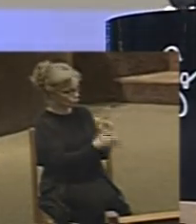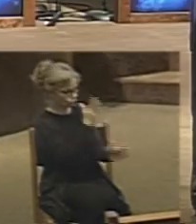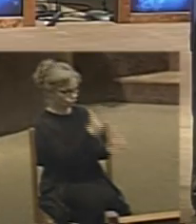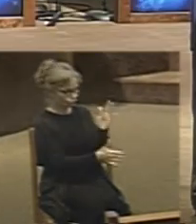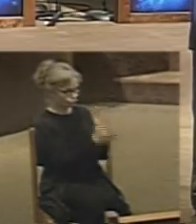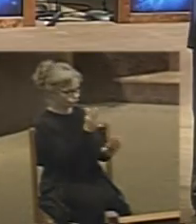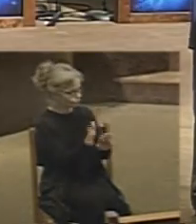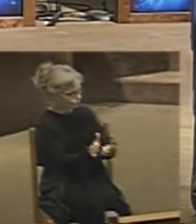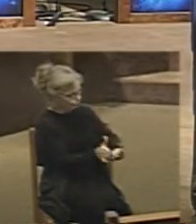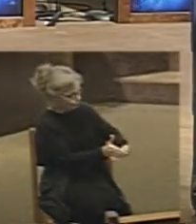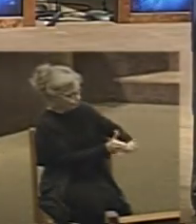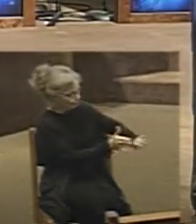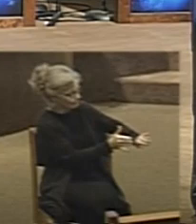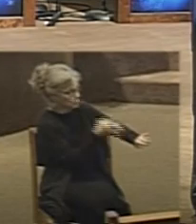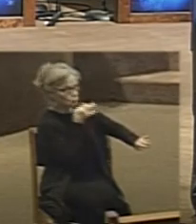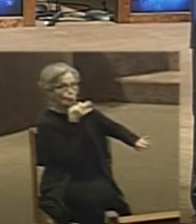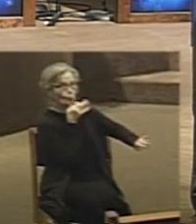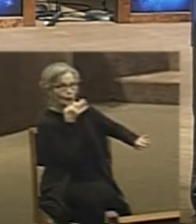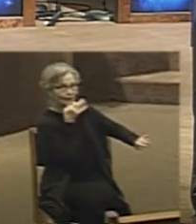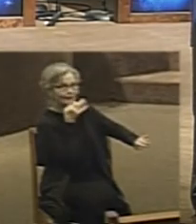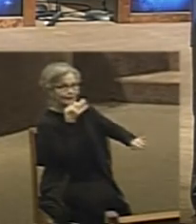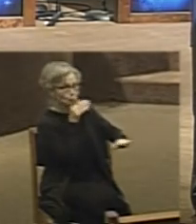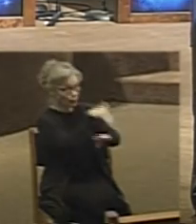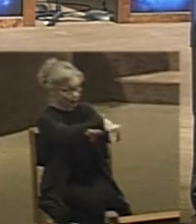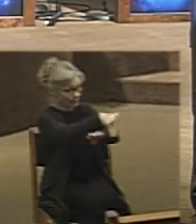2017 as this day draws to an end.